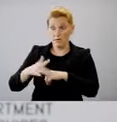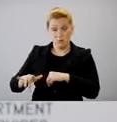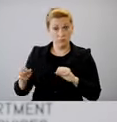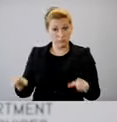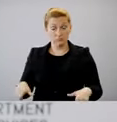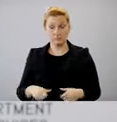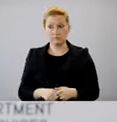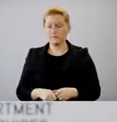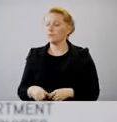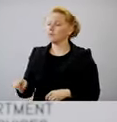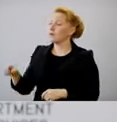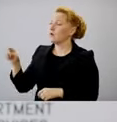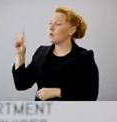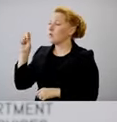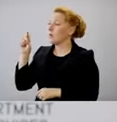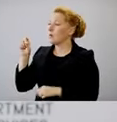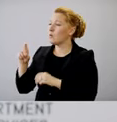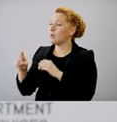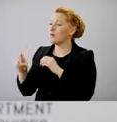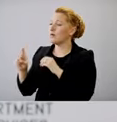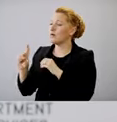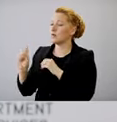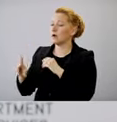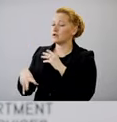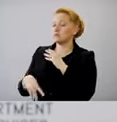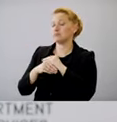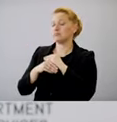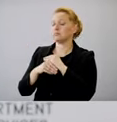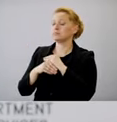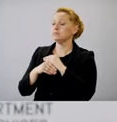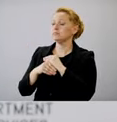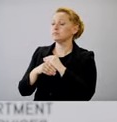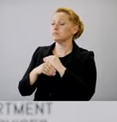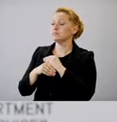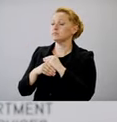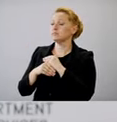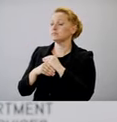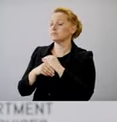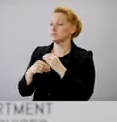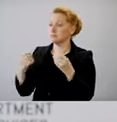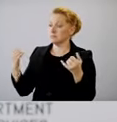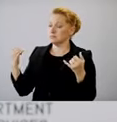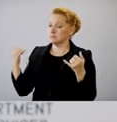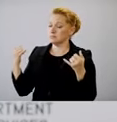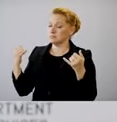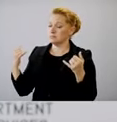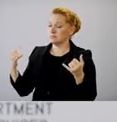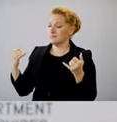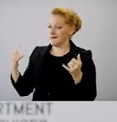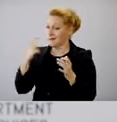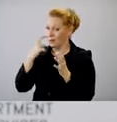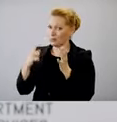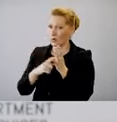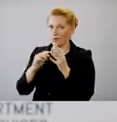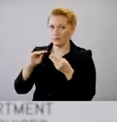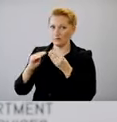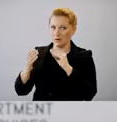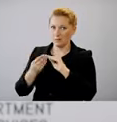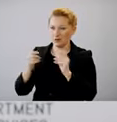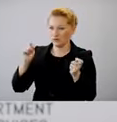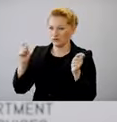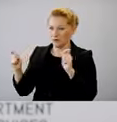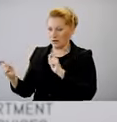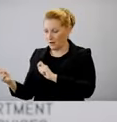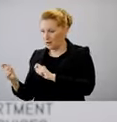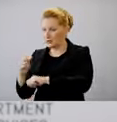One last real quick question. With this, kind of change in cases, and we were looking at hospital